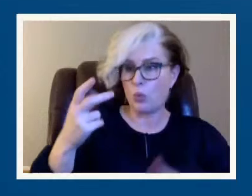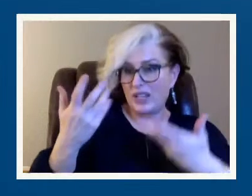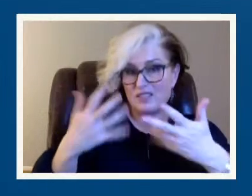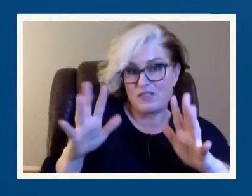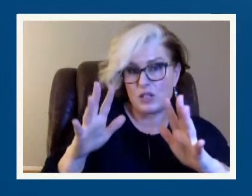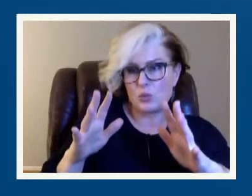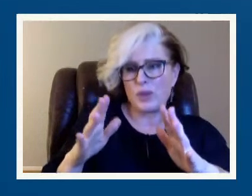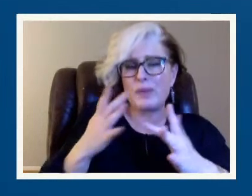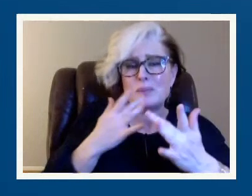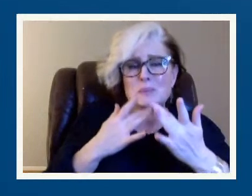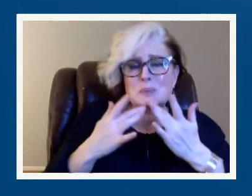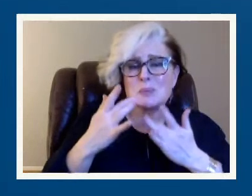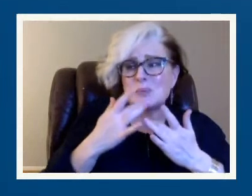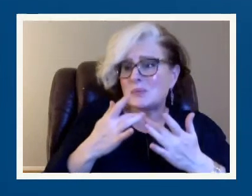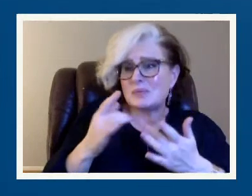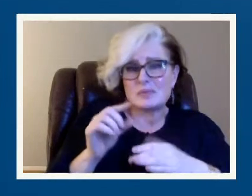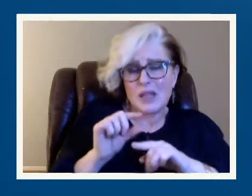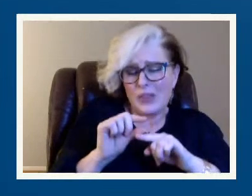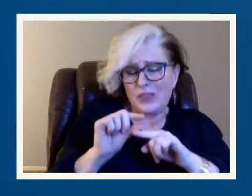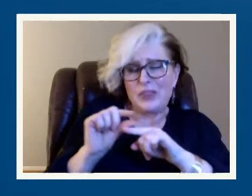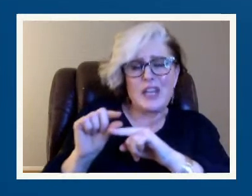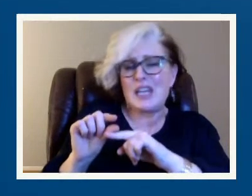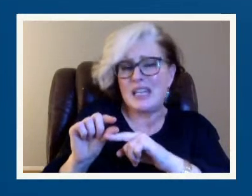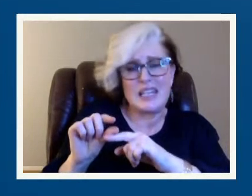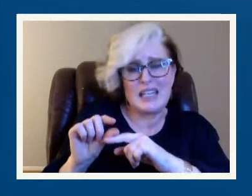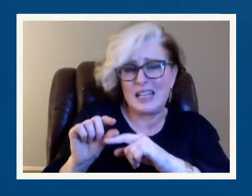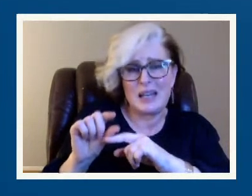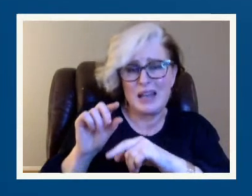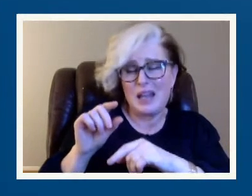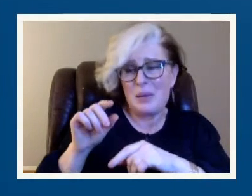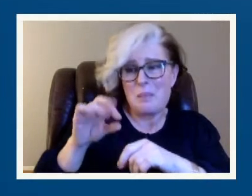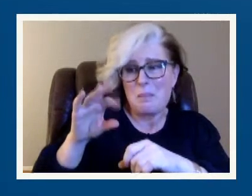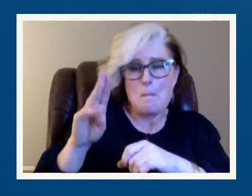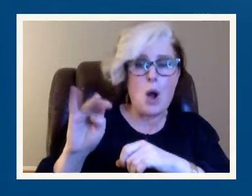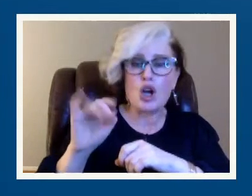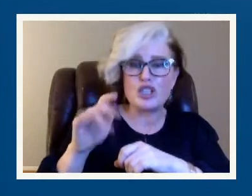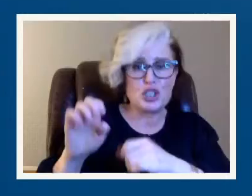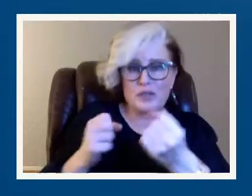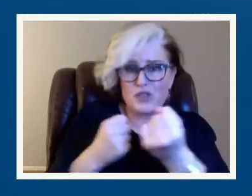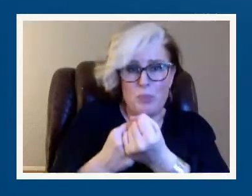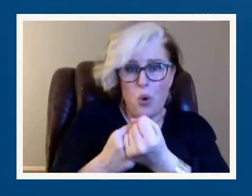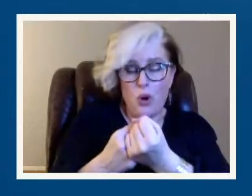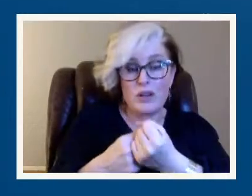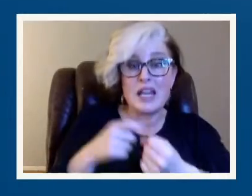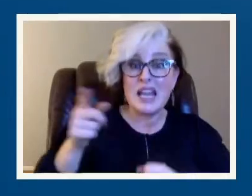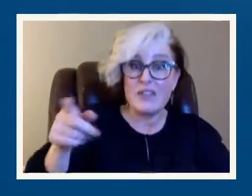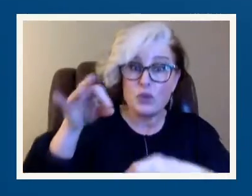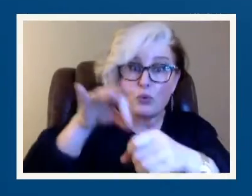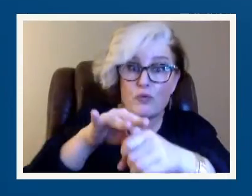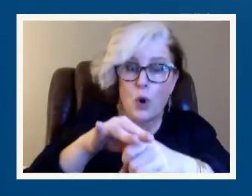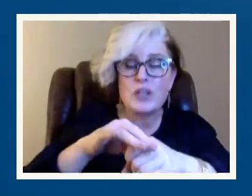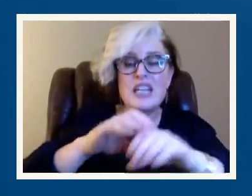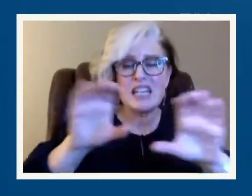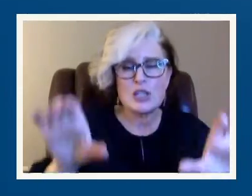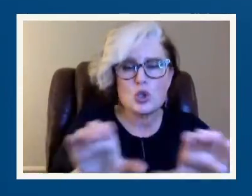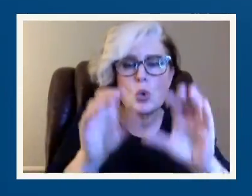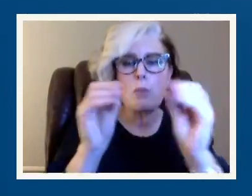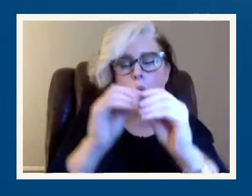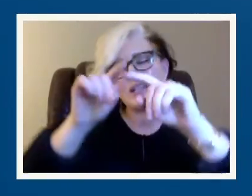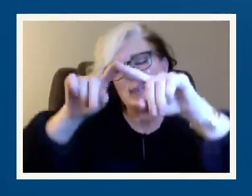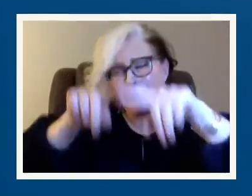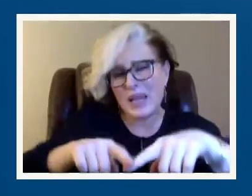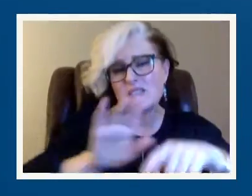barest of margins. If you vote, he can do even more, but it depends on you.